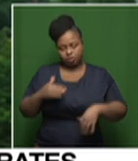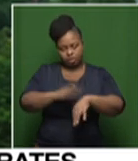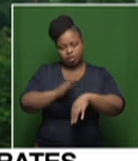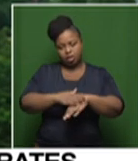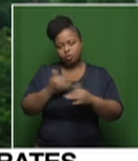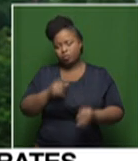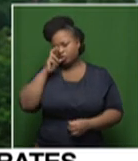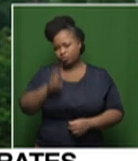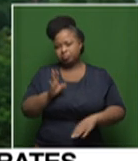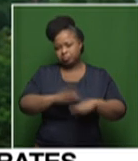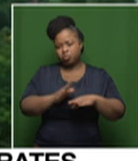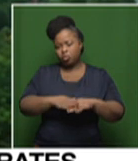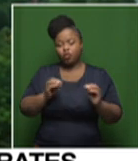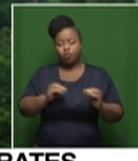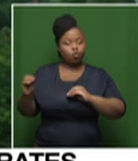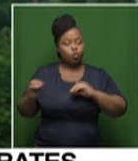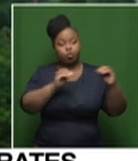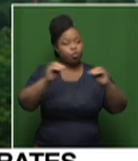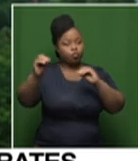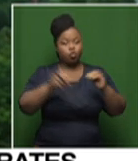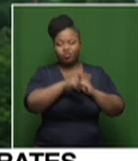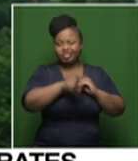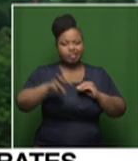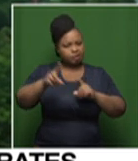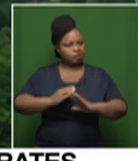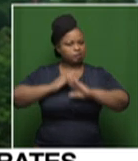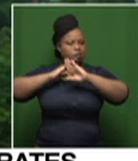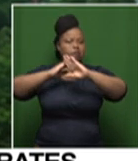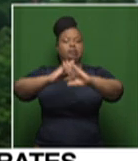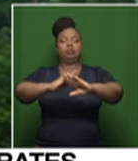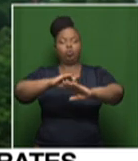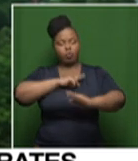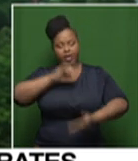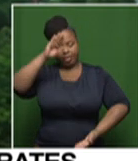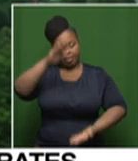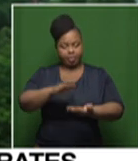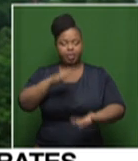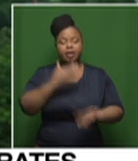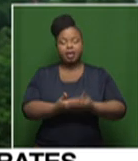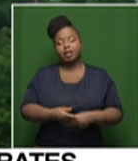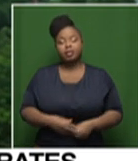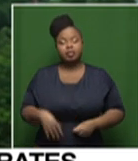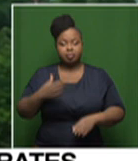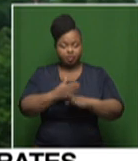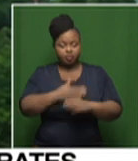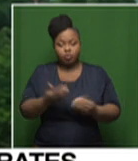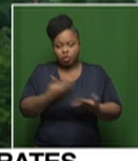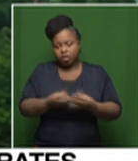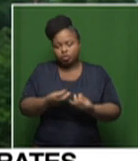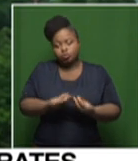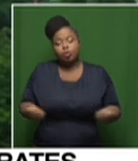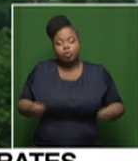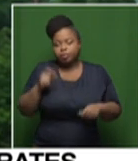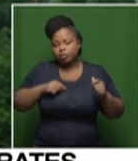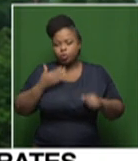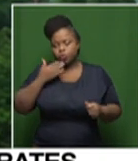impose strict restrictions on movement, so that the wave can at least be contained before steps are taken to cure people who've already got